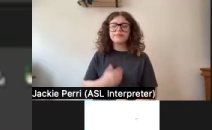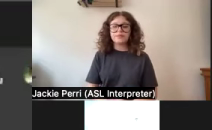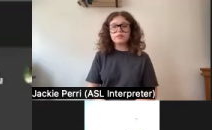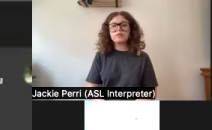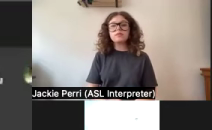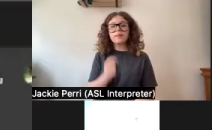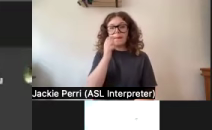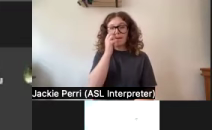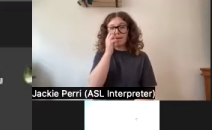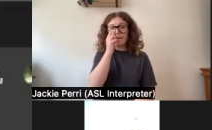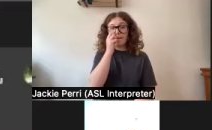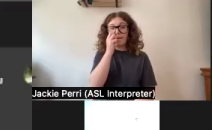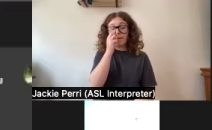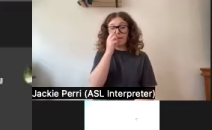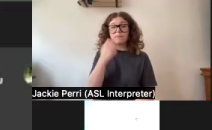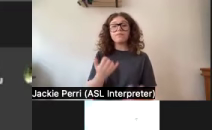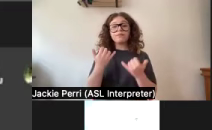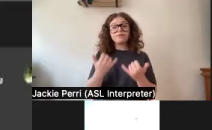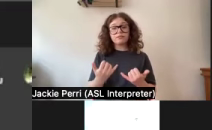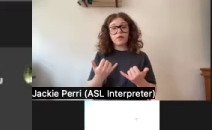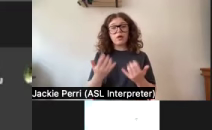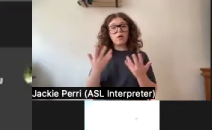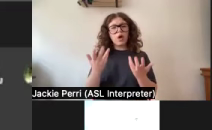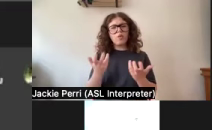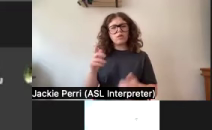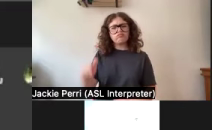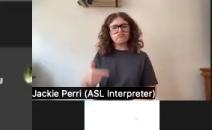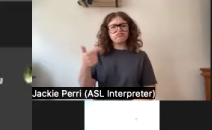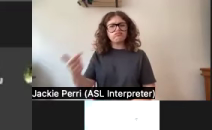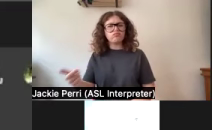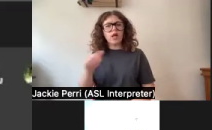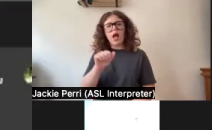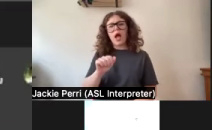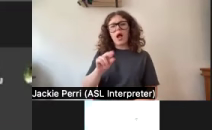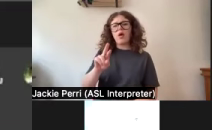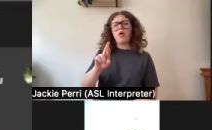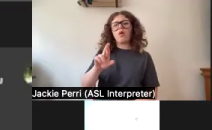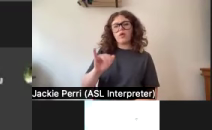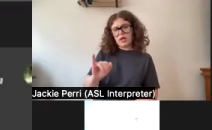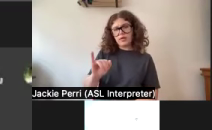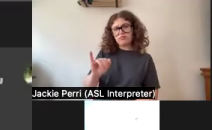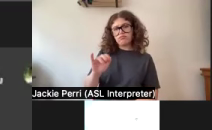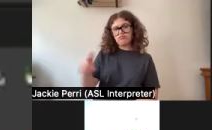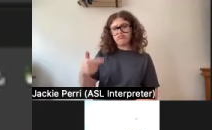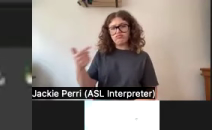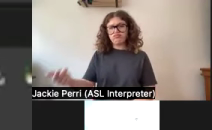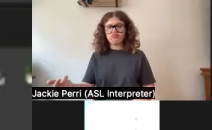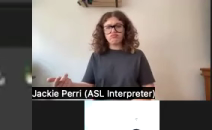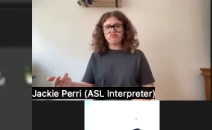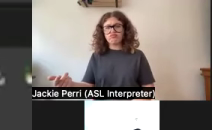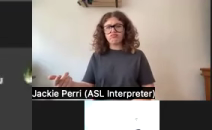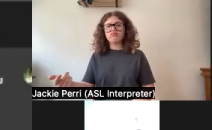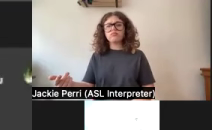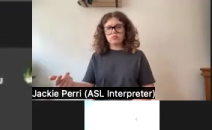So I want to turn it over to Audi to move